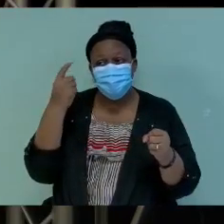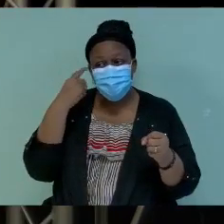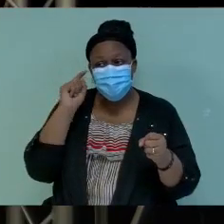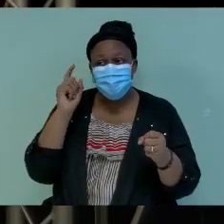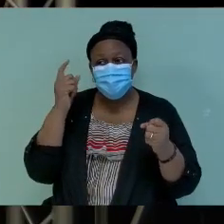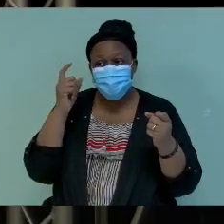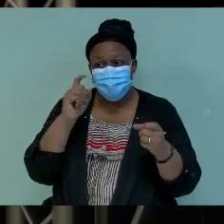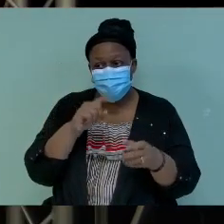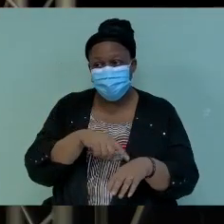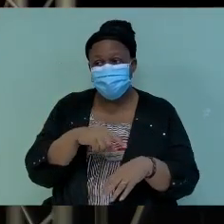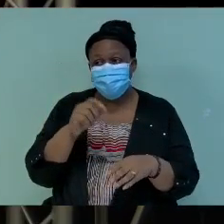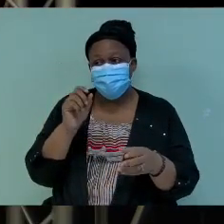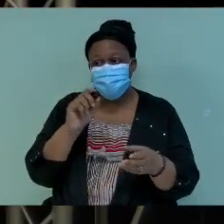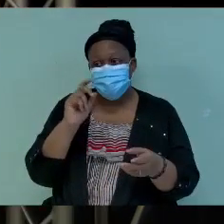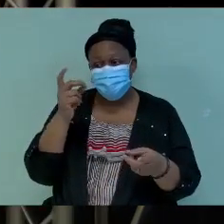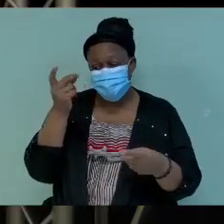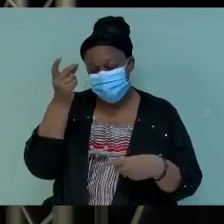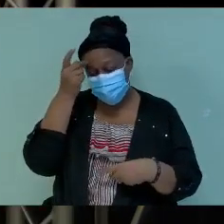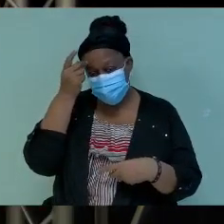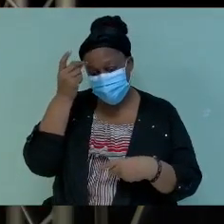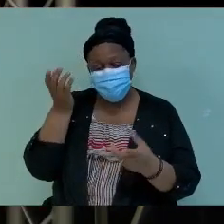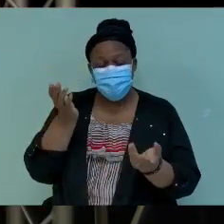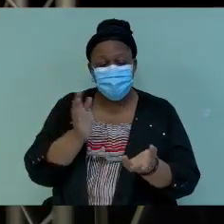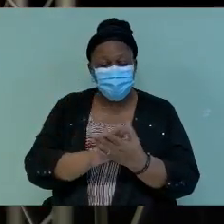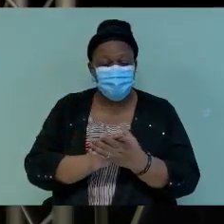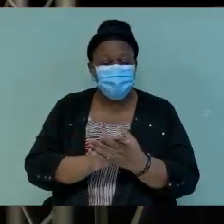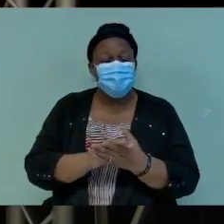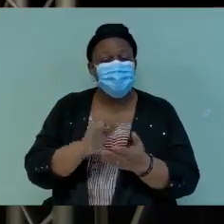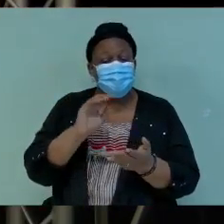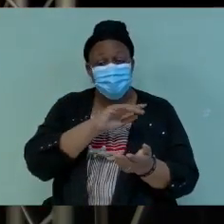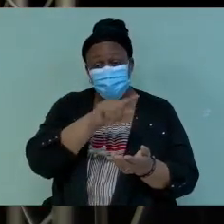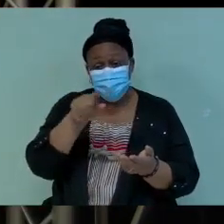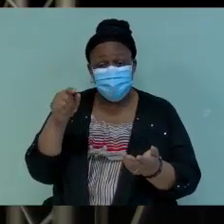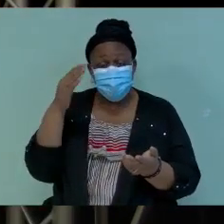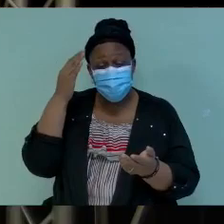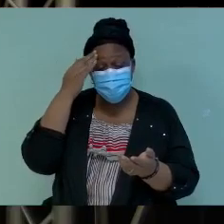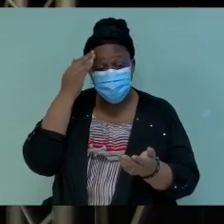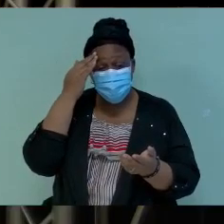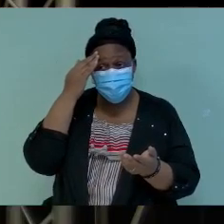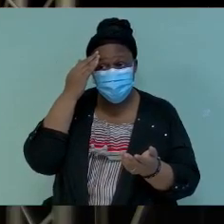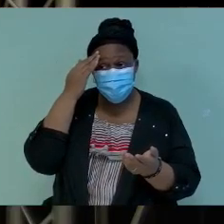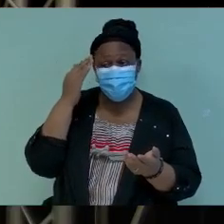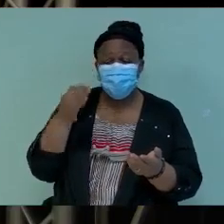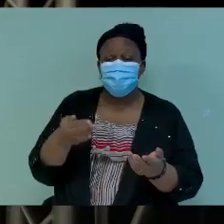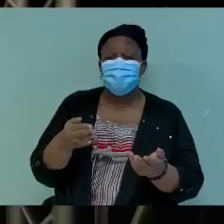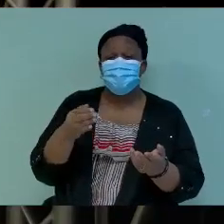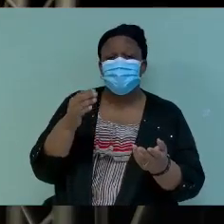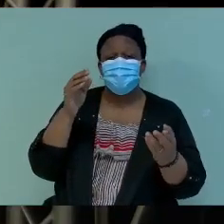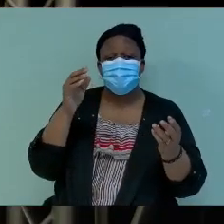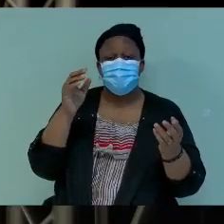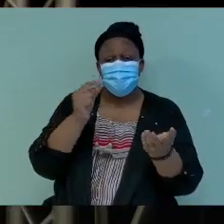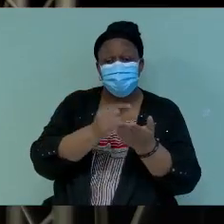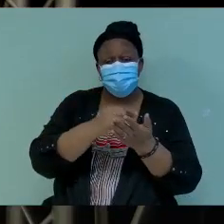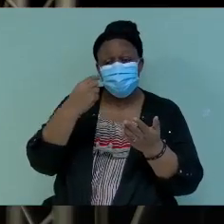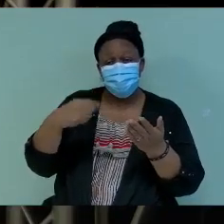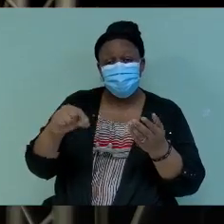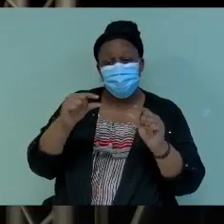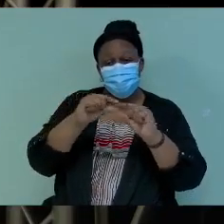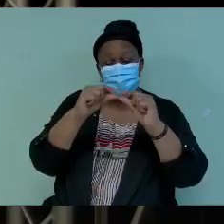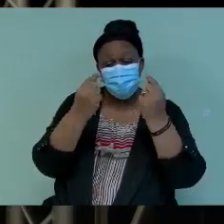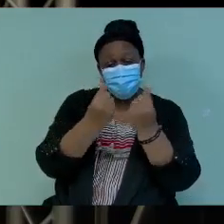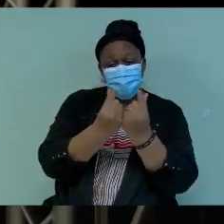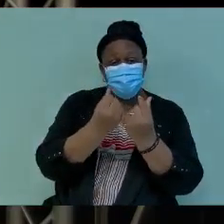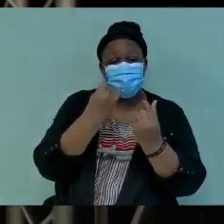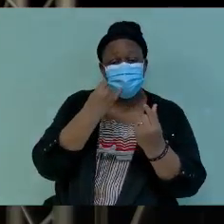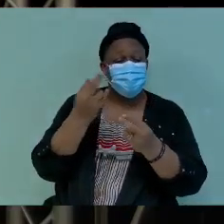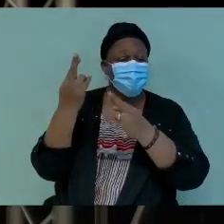pandemic. As you are aware, the Solid Waste Management Corporation is